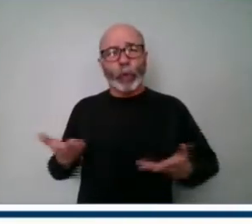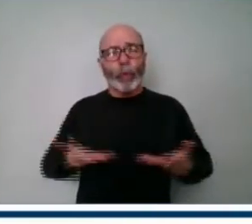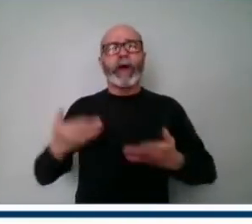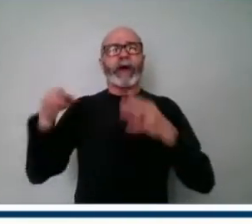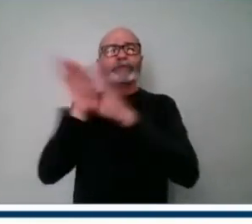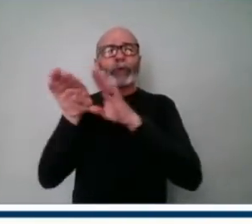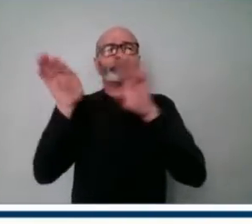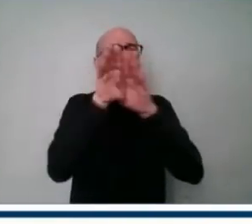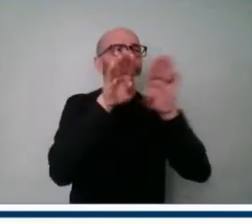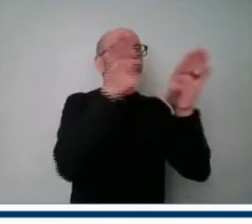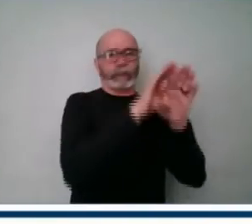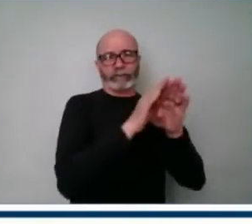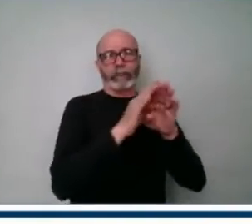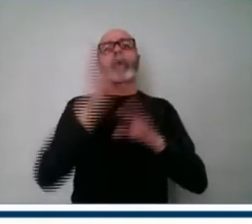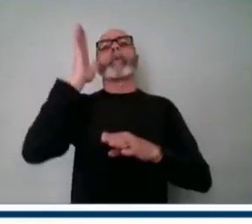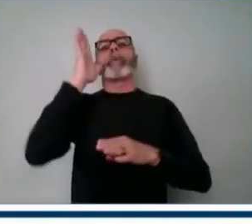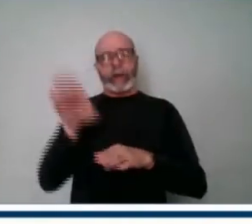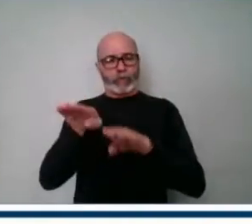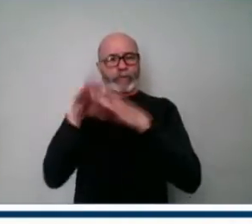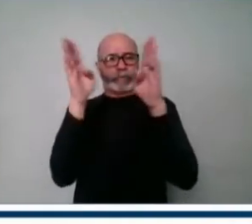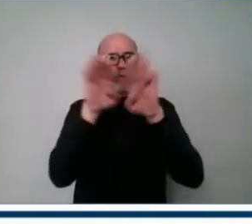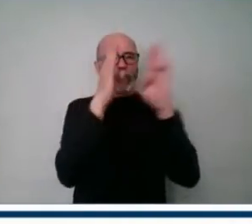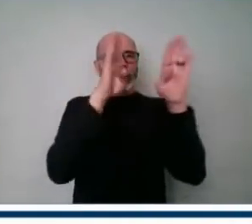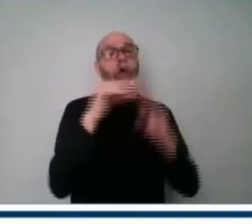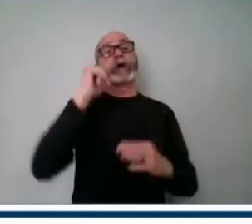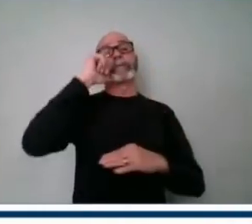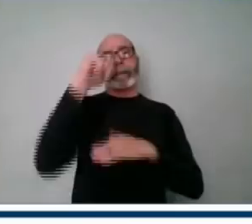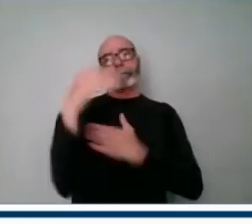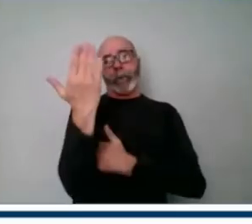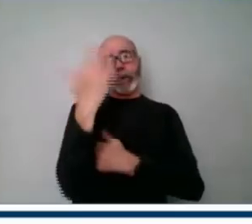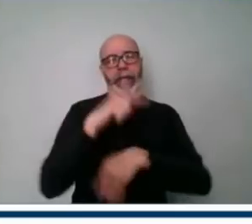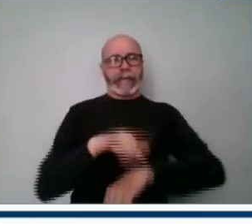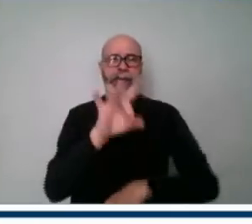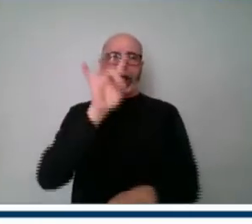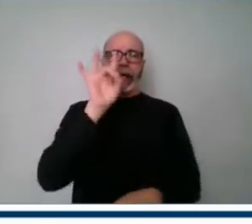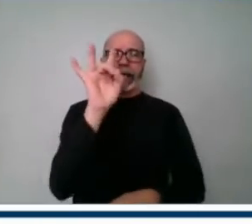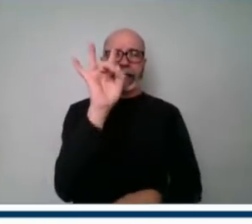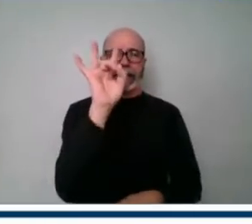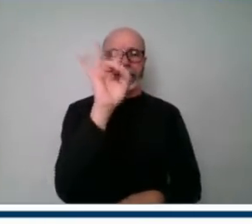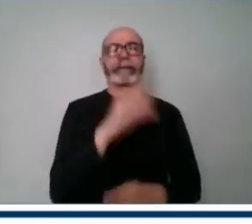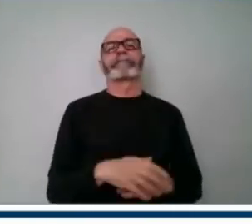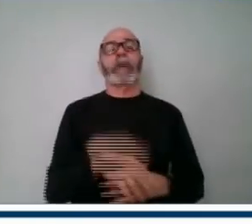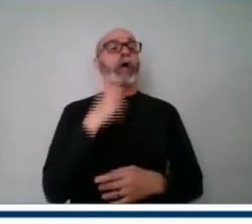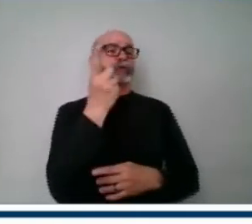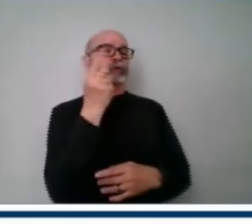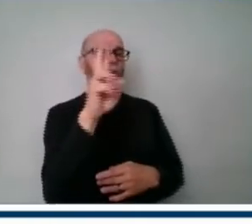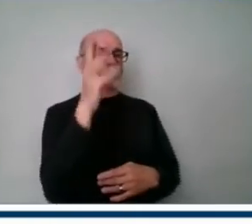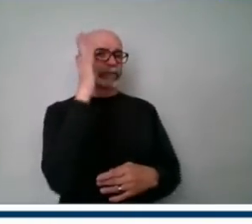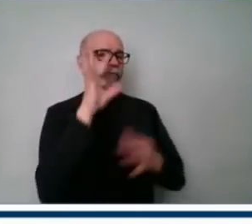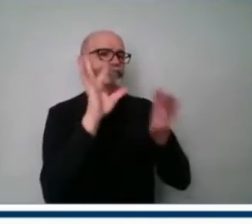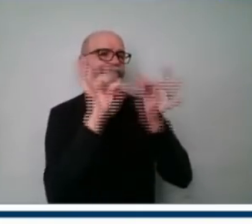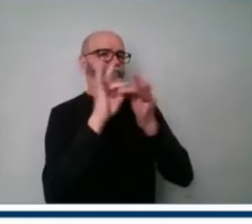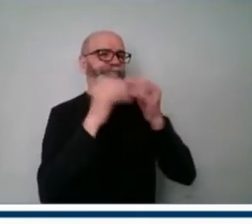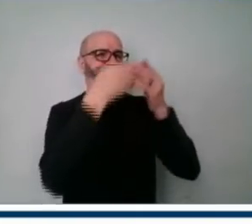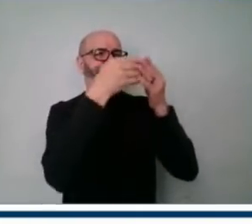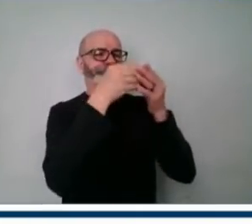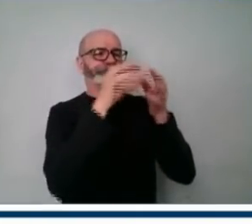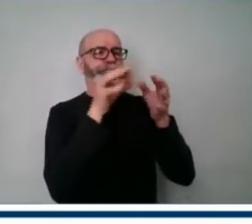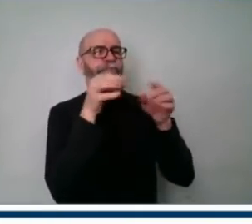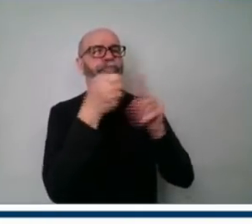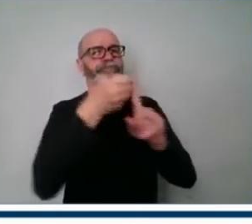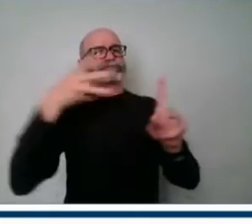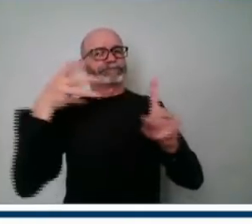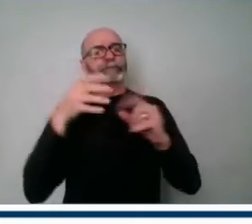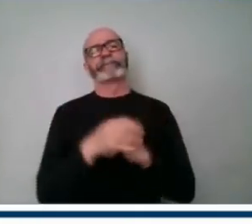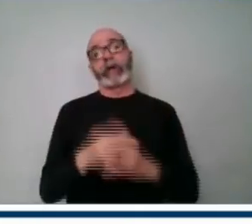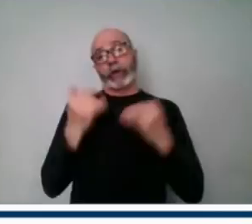8 a.m. as well. Dr. Strang will give you details, but I want to provide some of the highlights. General visitors to long-term